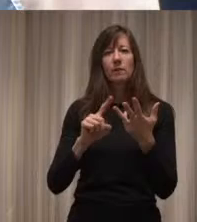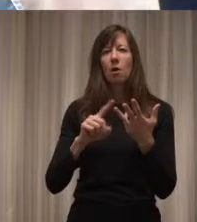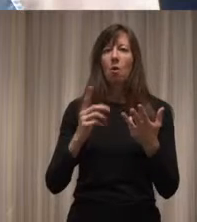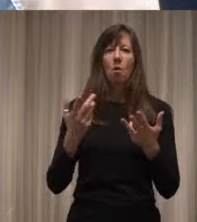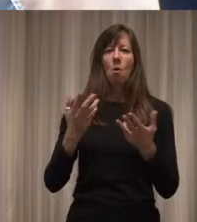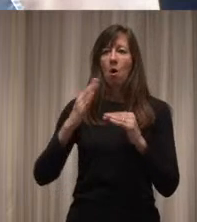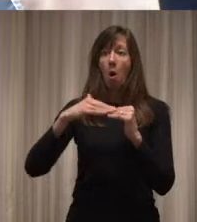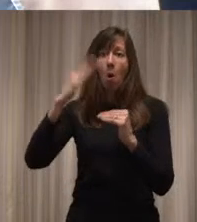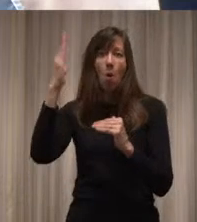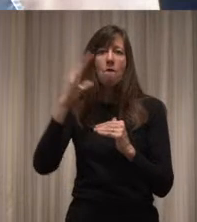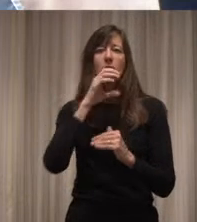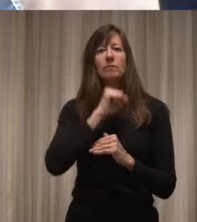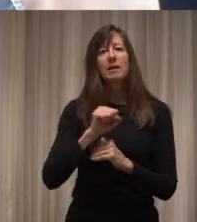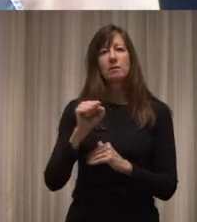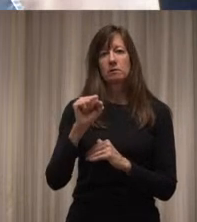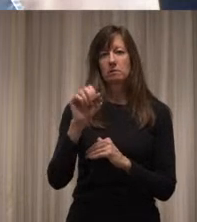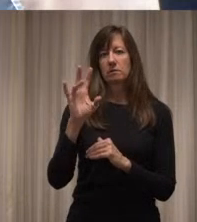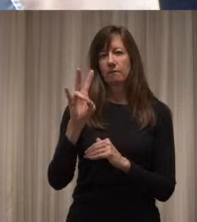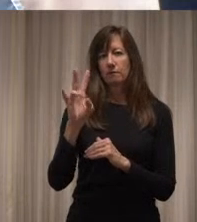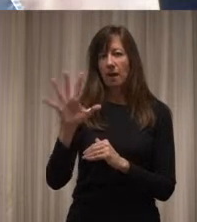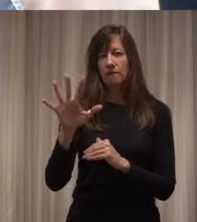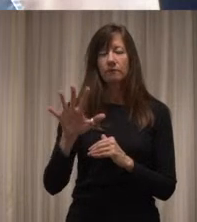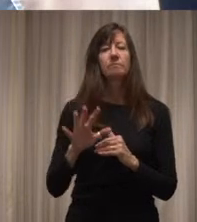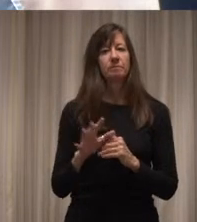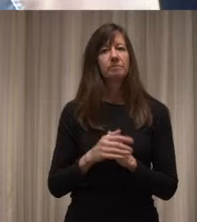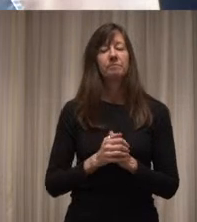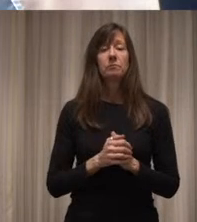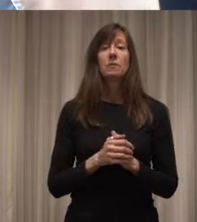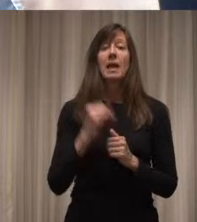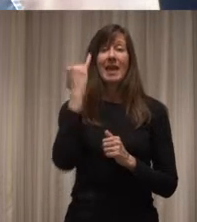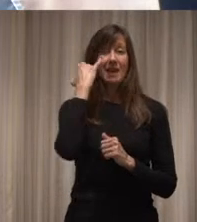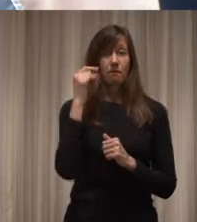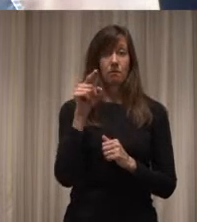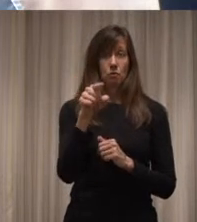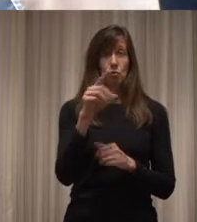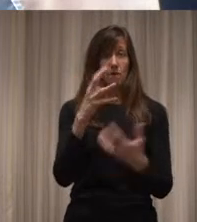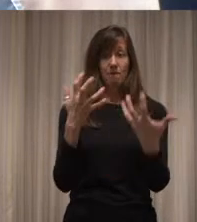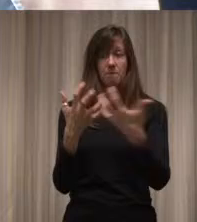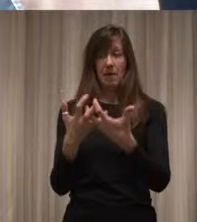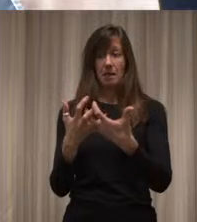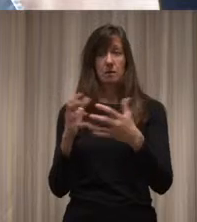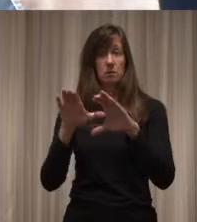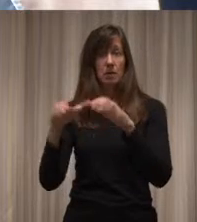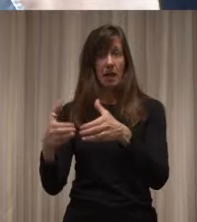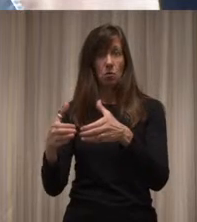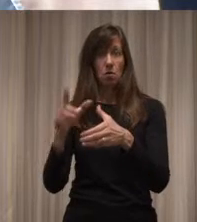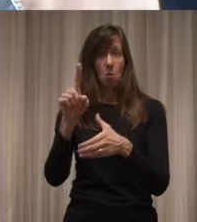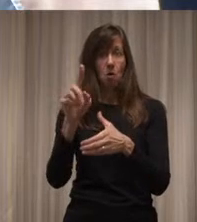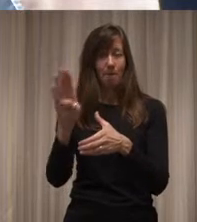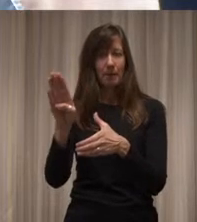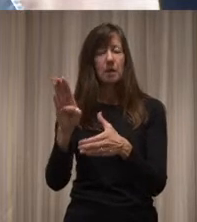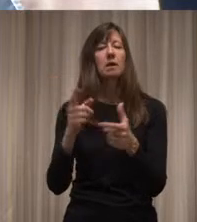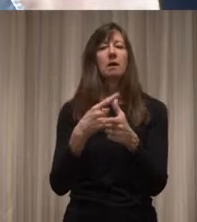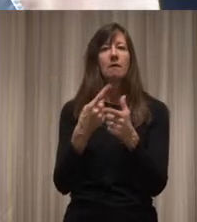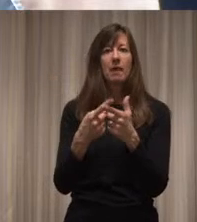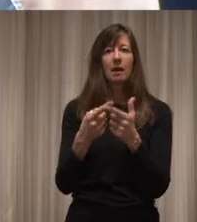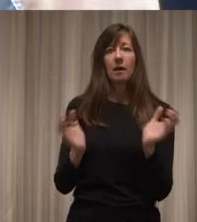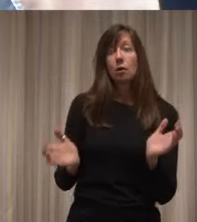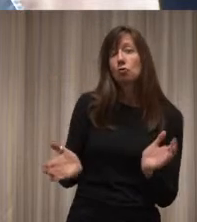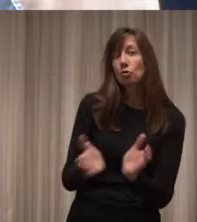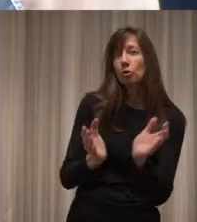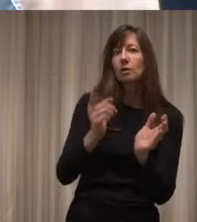if you're in that 1B category, I'd especially encourage you all to go to our vaccine sign